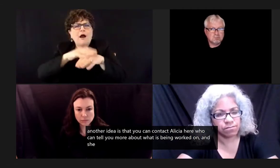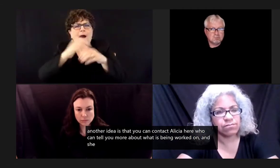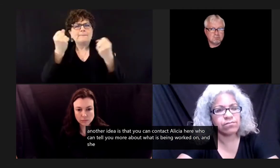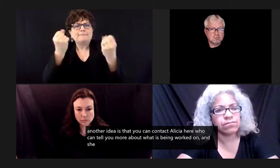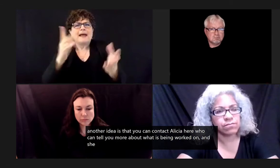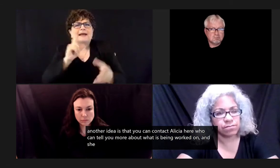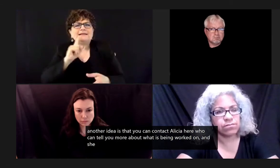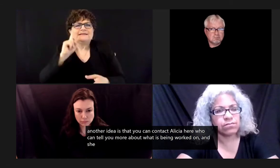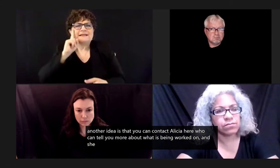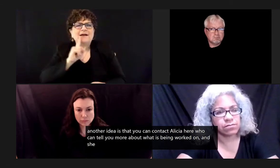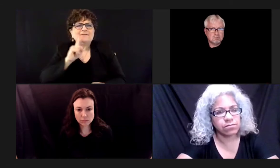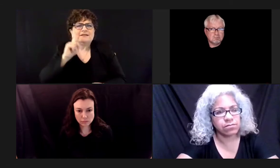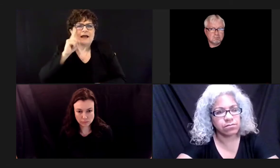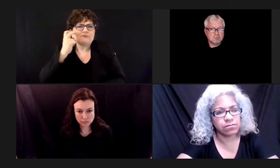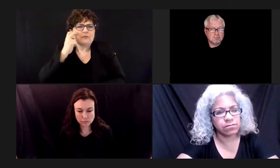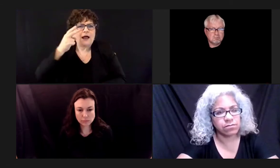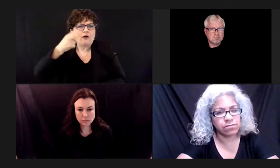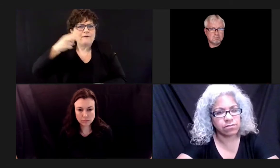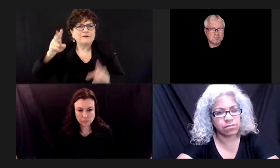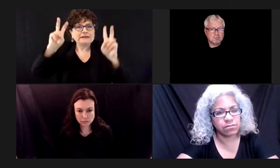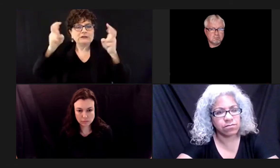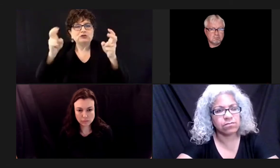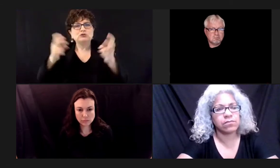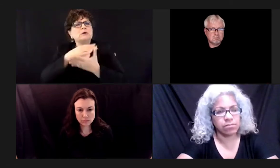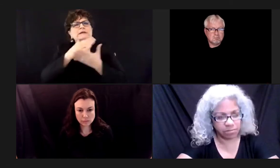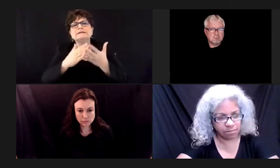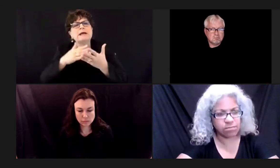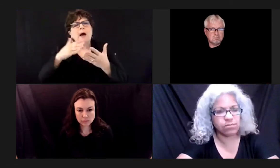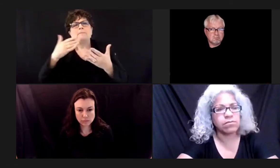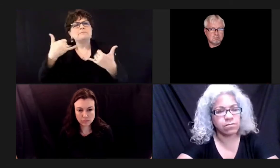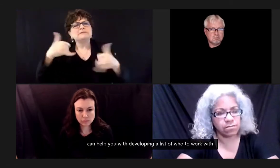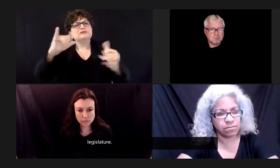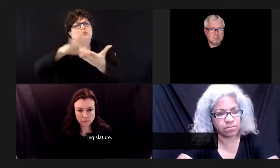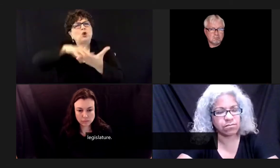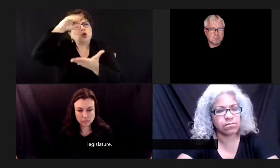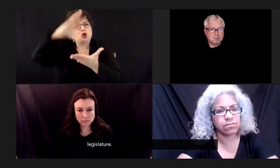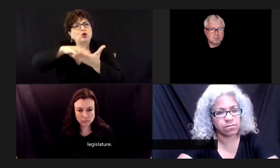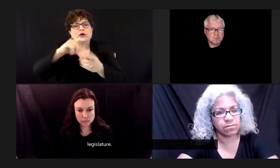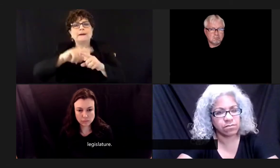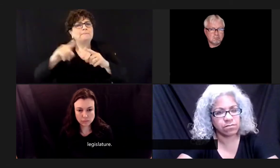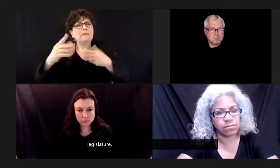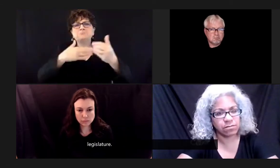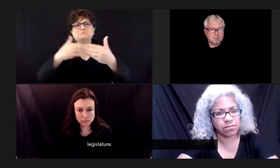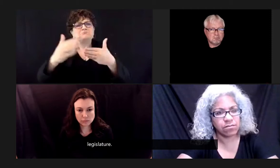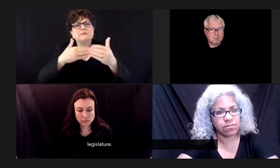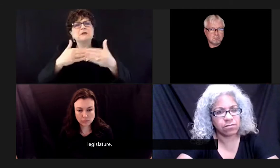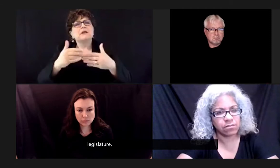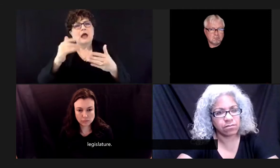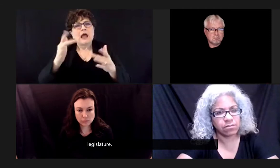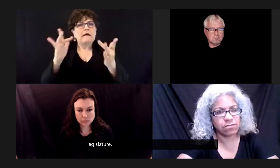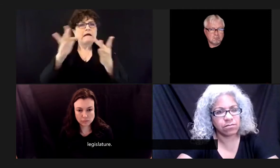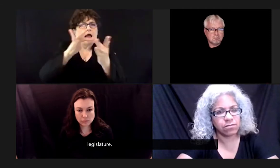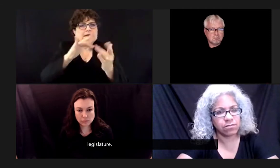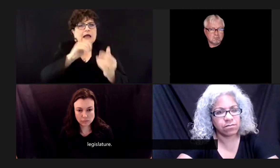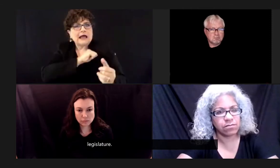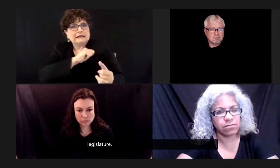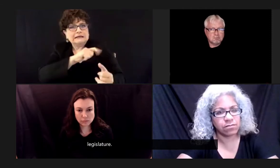items for legislature. We are going to be working on many issues related to deaf, deafblind, and hard of hearing